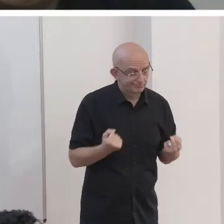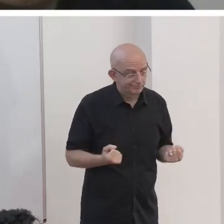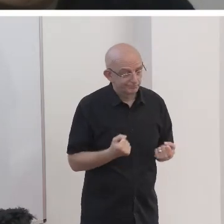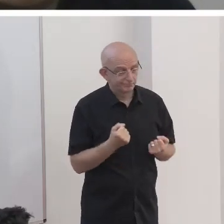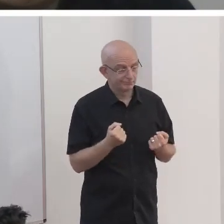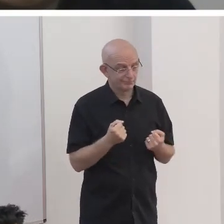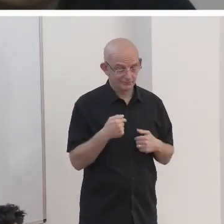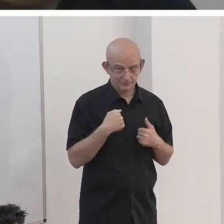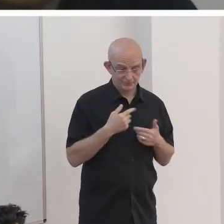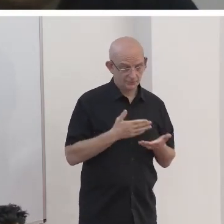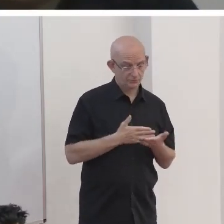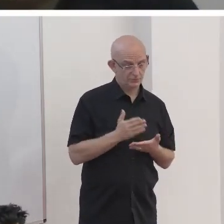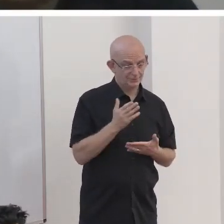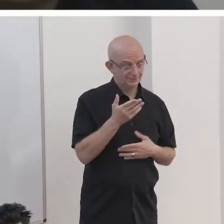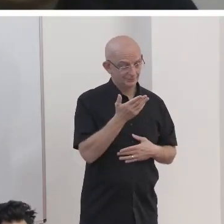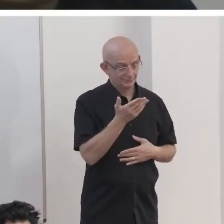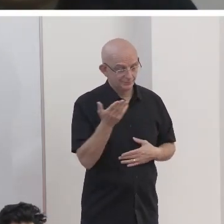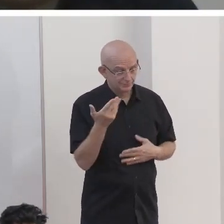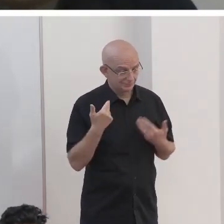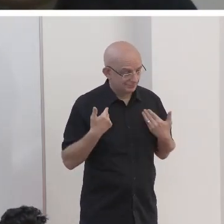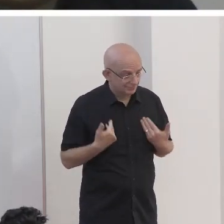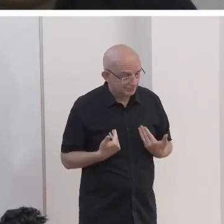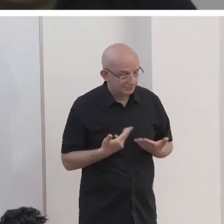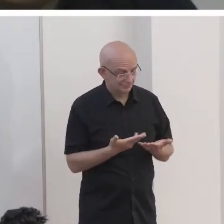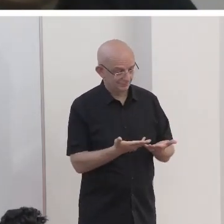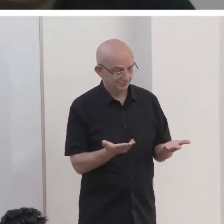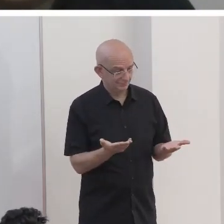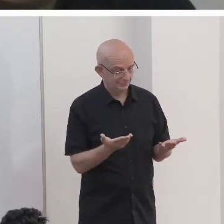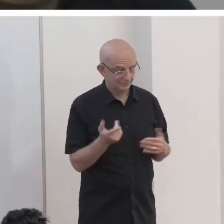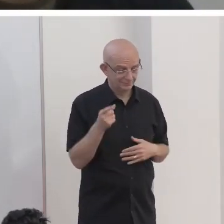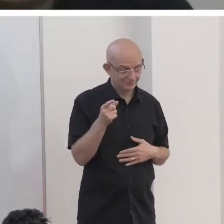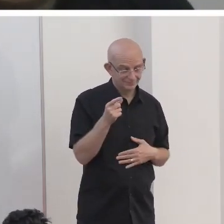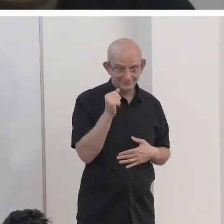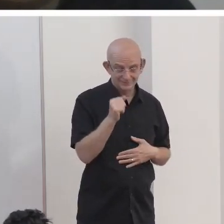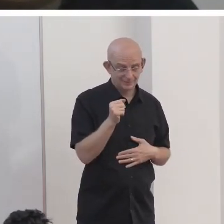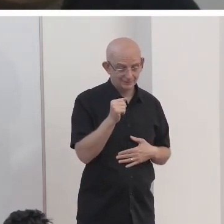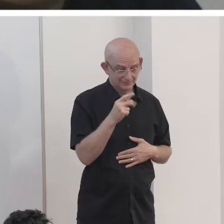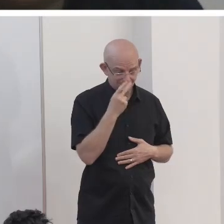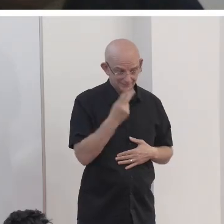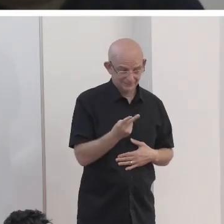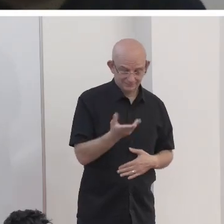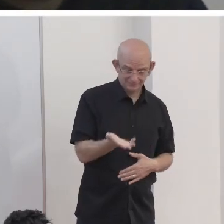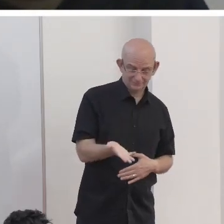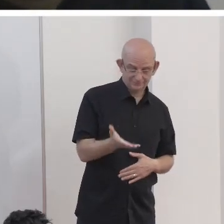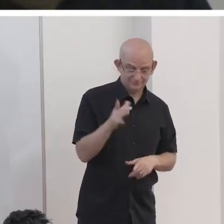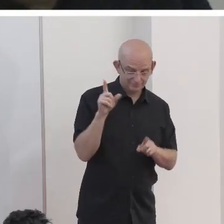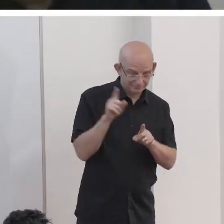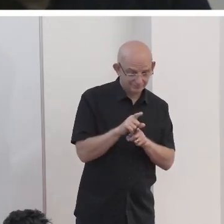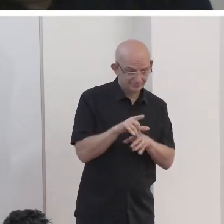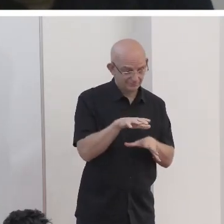right? And once in a year, always she is getting baby from different people, right? And even